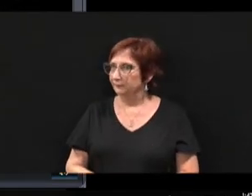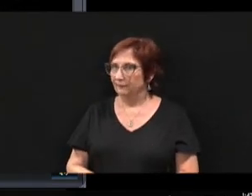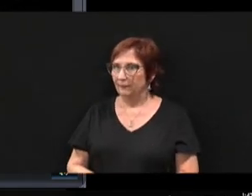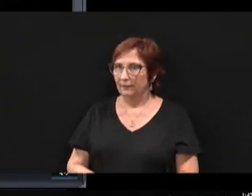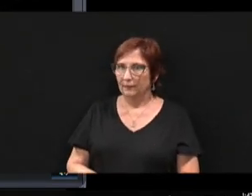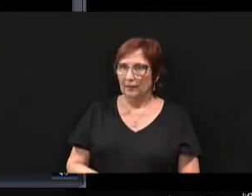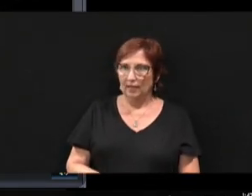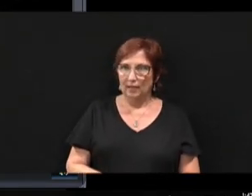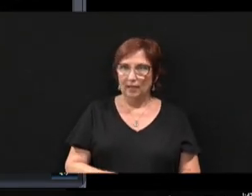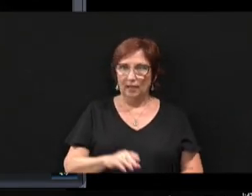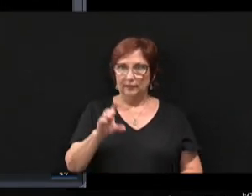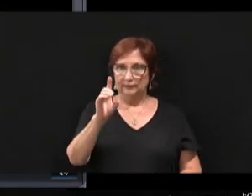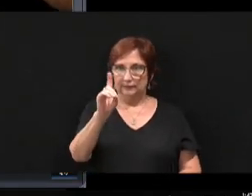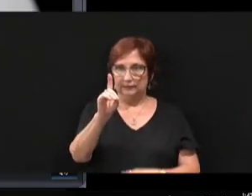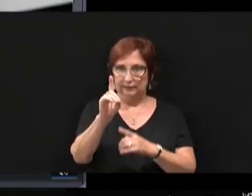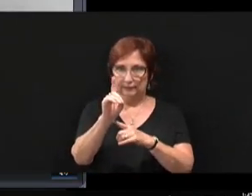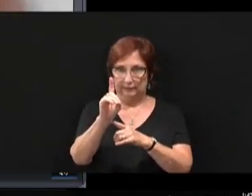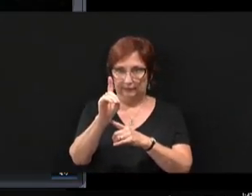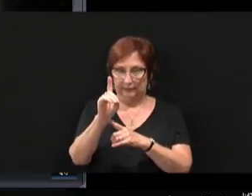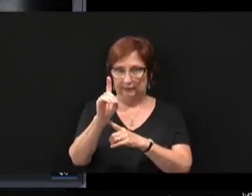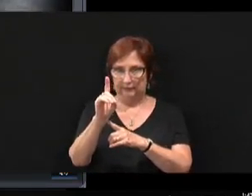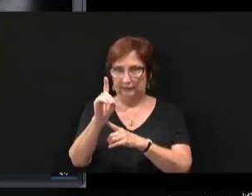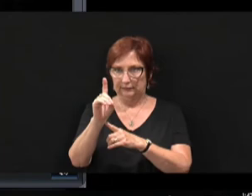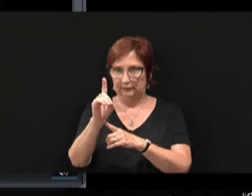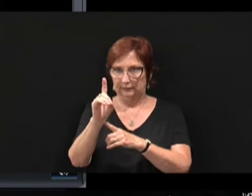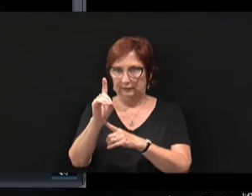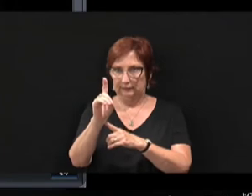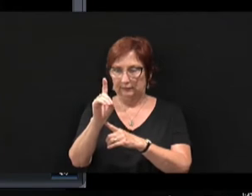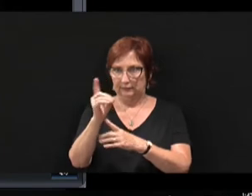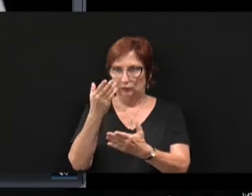Get your checkers out and prove it to me. Good job.